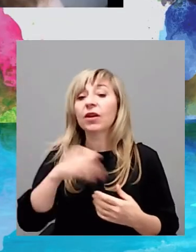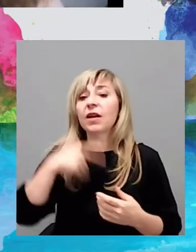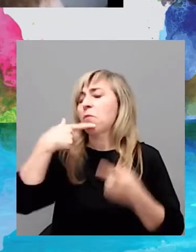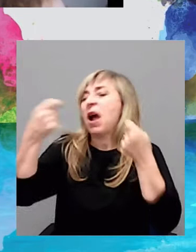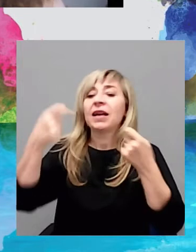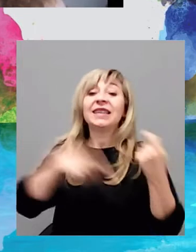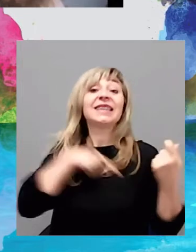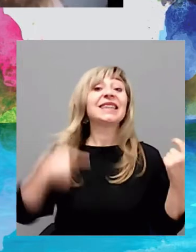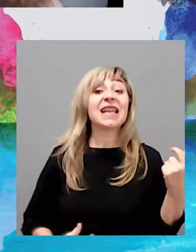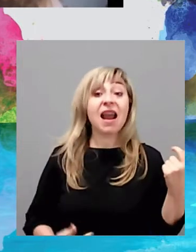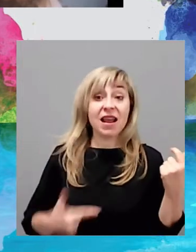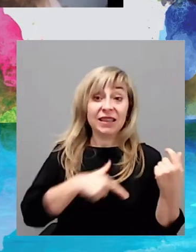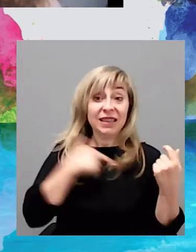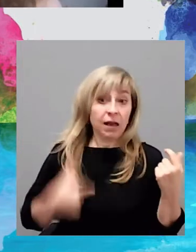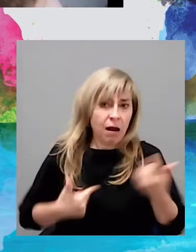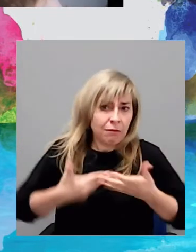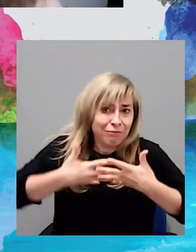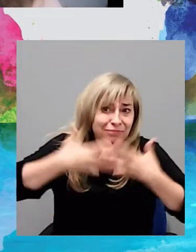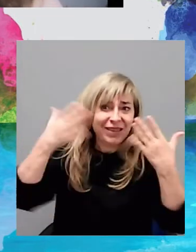is